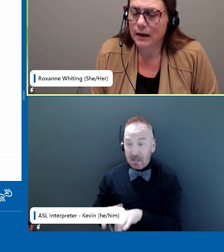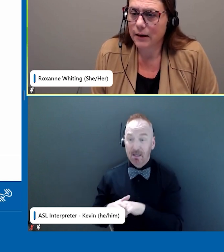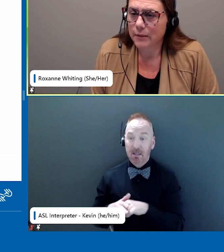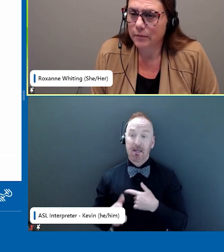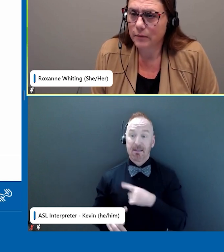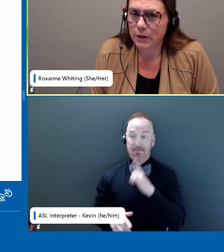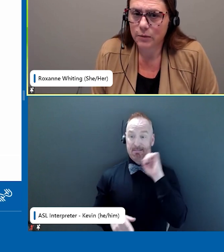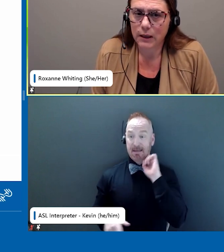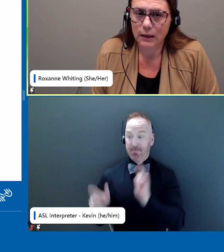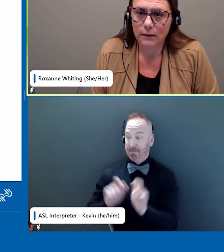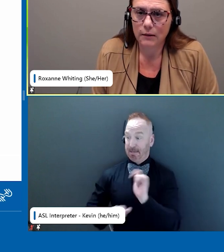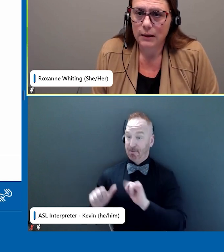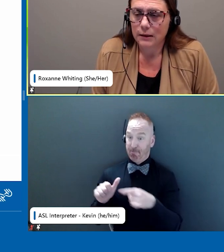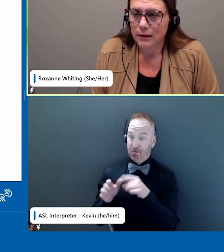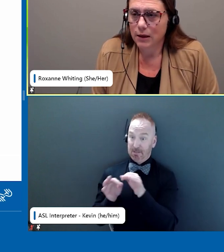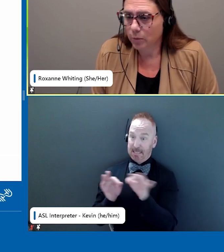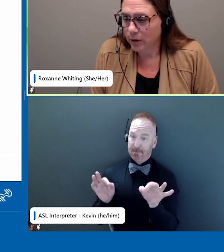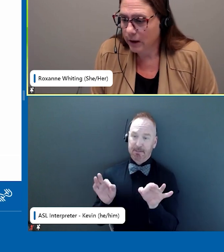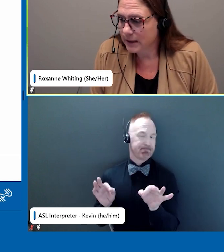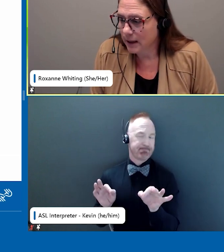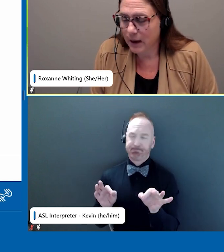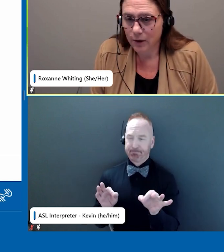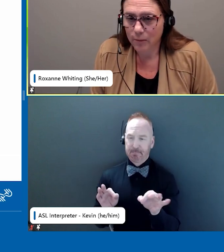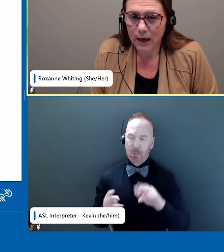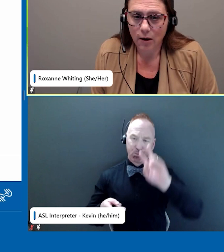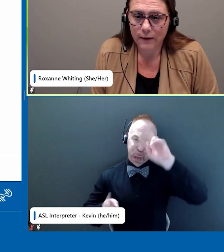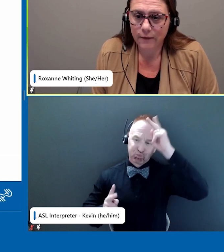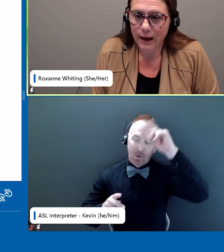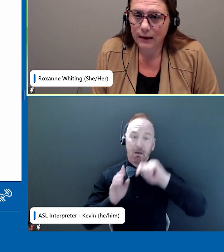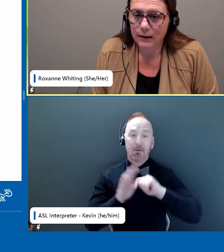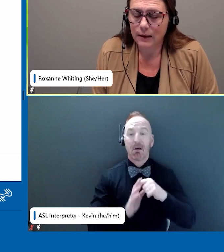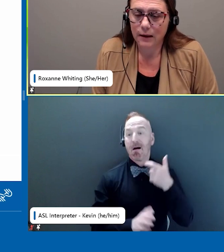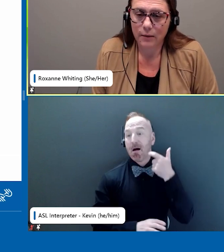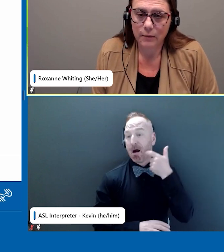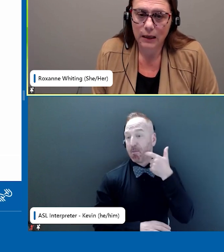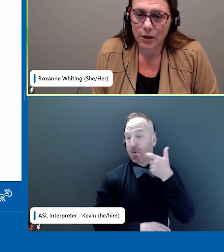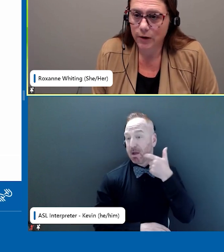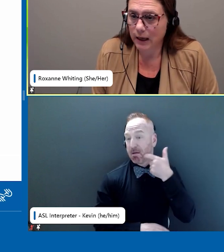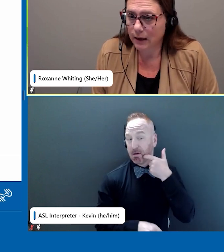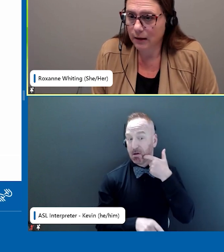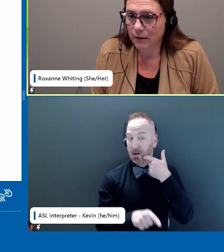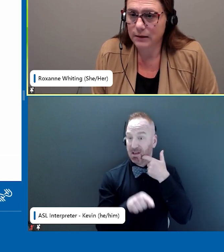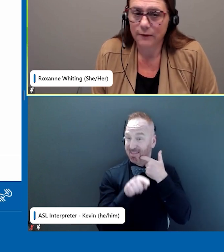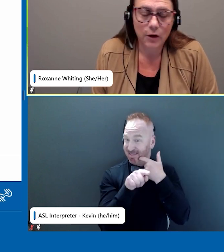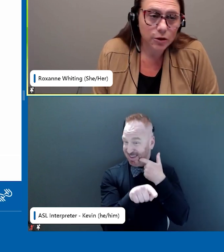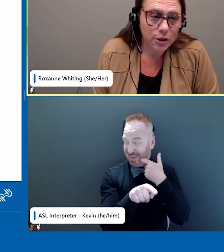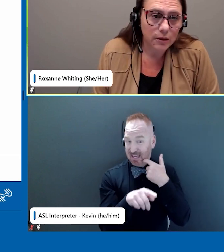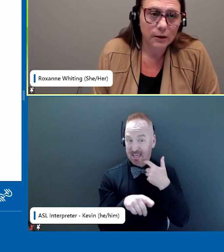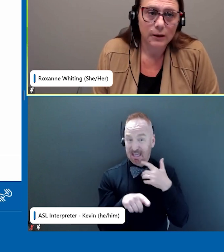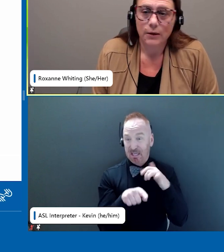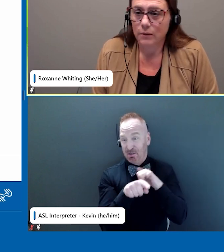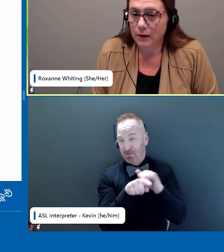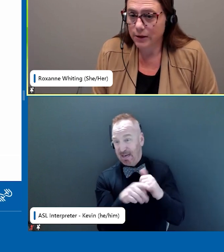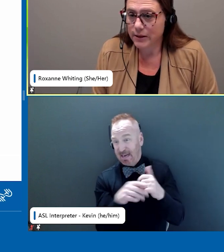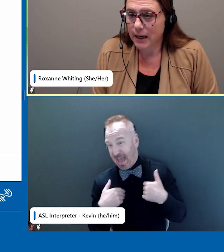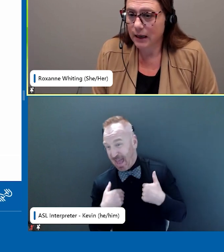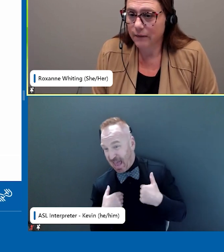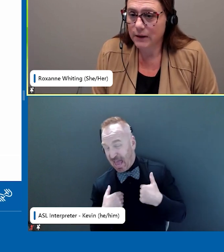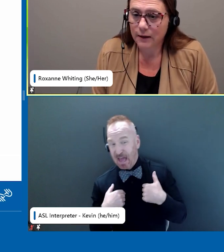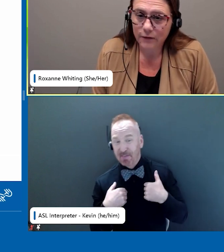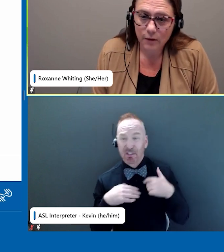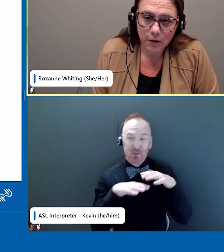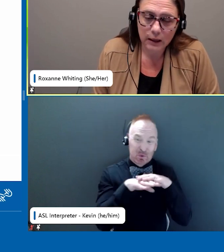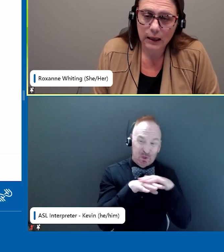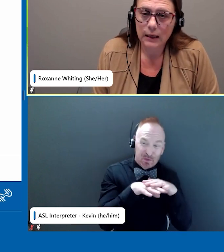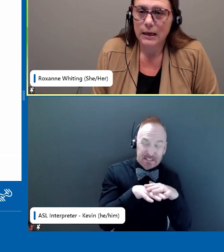misunderstandings between the operators that may or may not have had any training on deaf culture or understanding